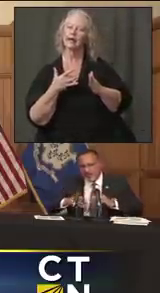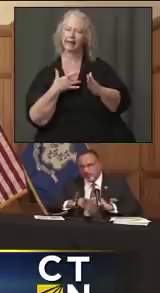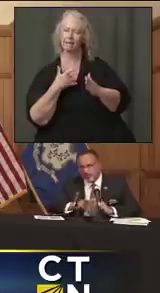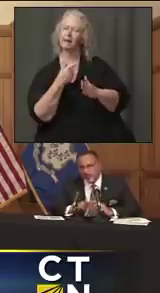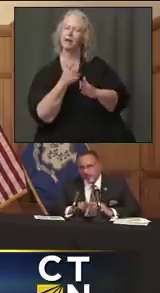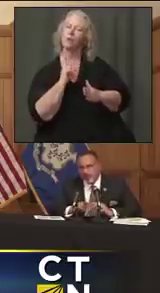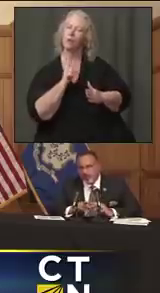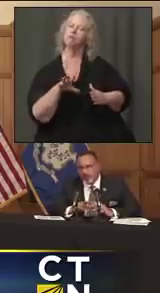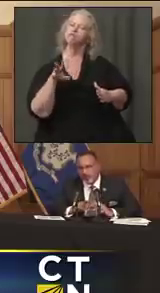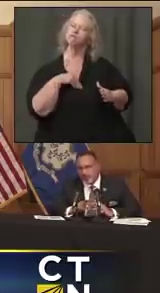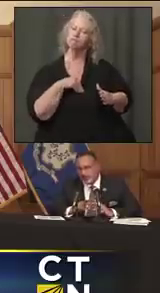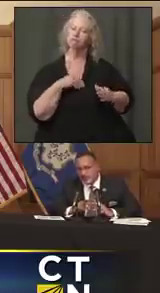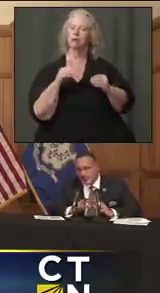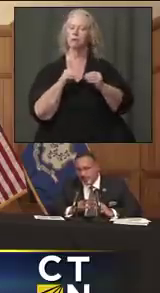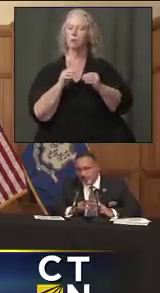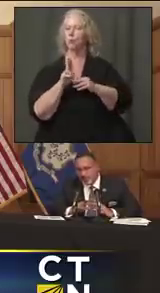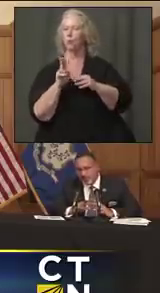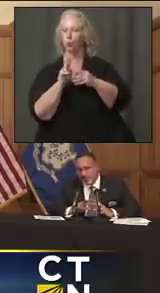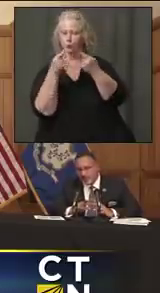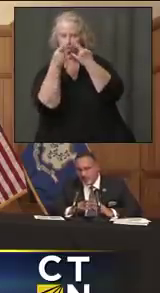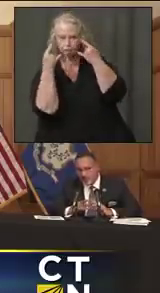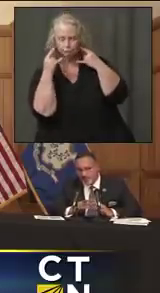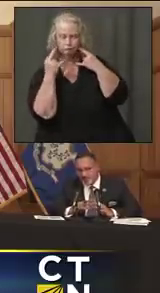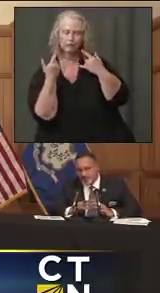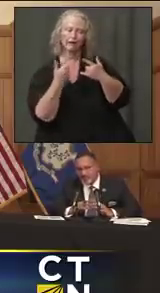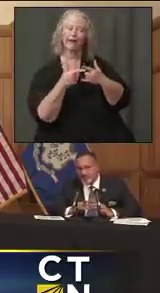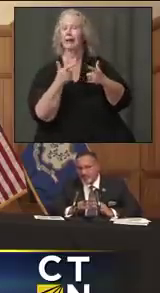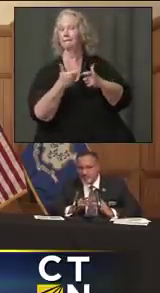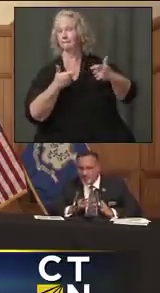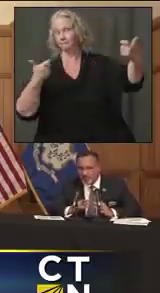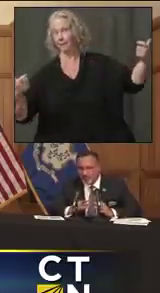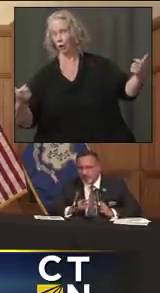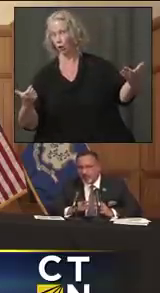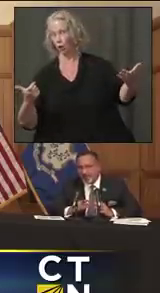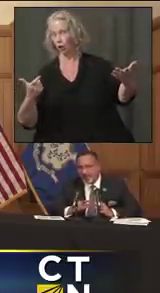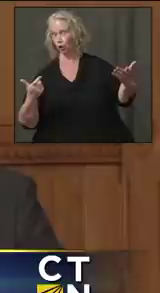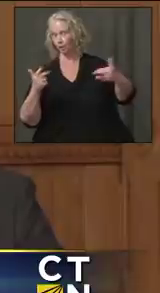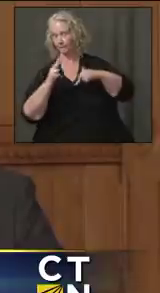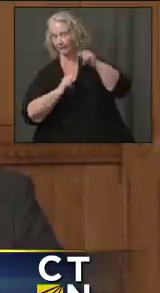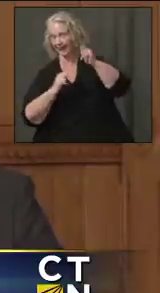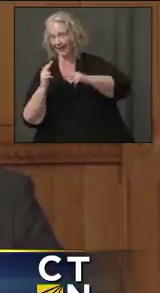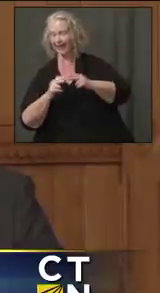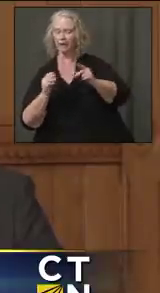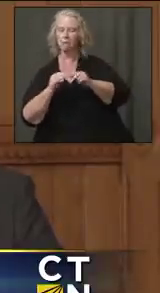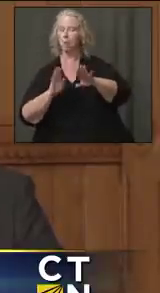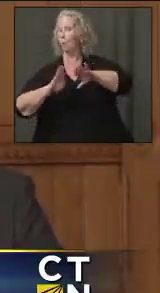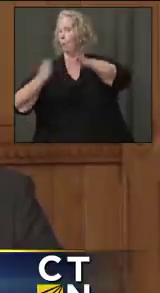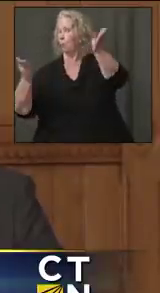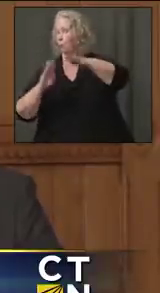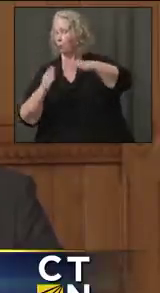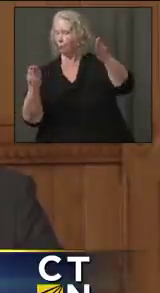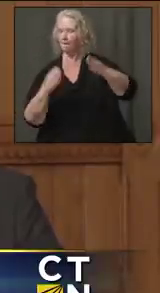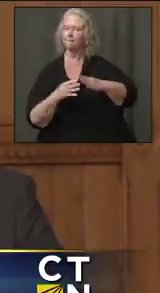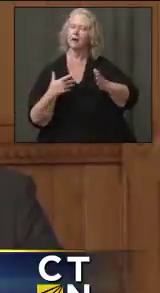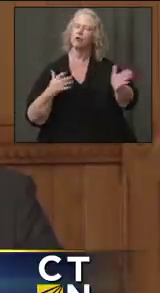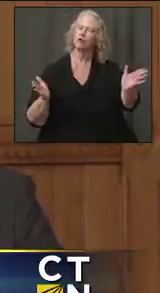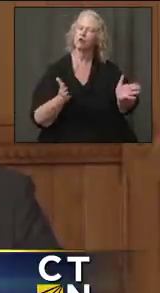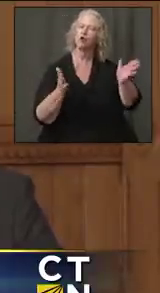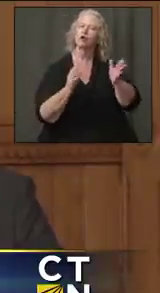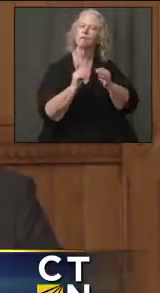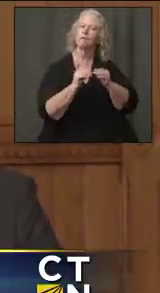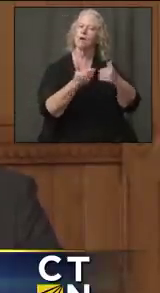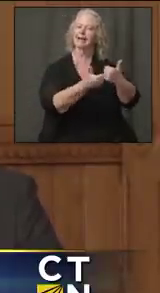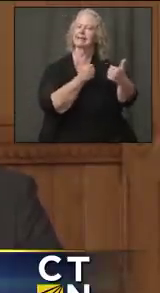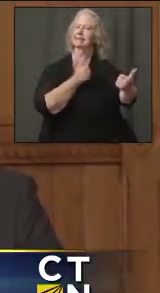on regularly. High schools are bigger and they have more open spaces. So we're going to be looking at how we use social distancing in the high